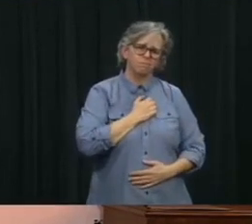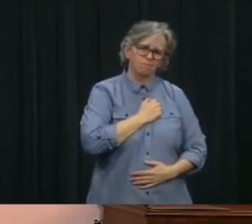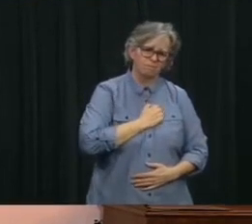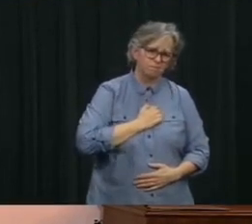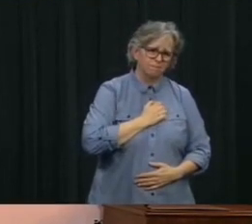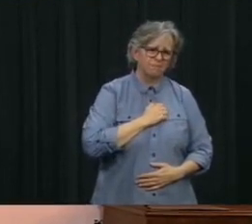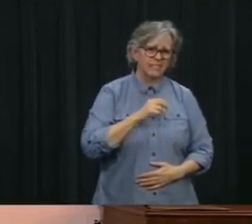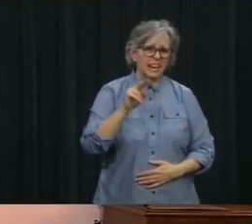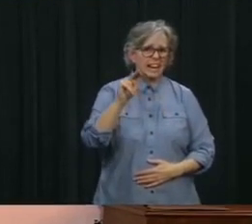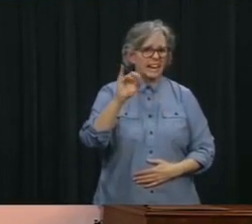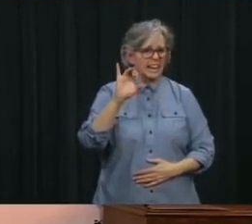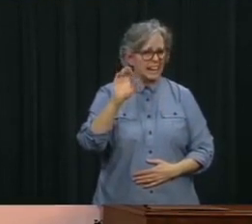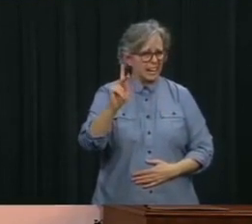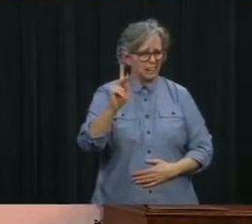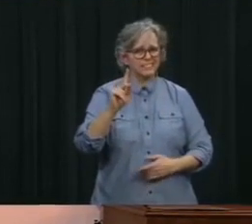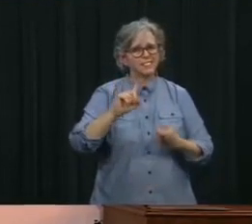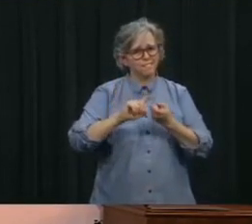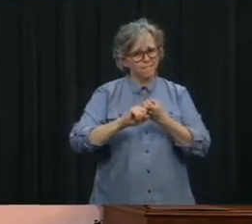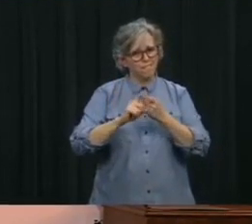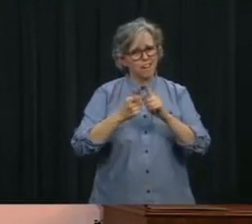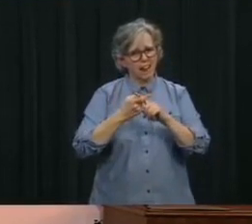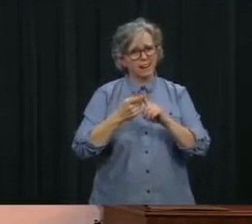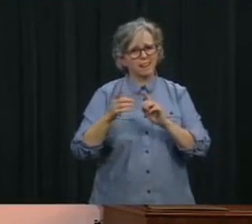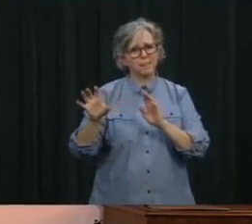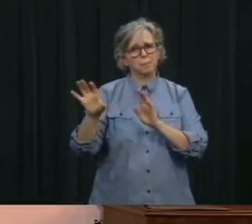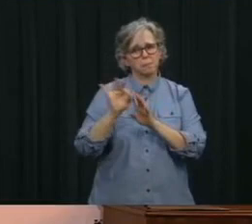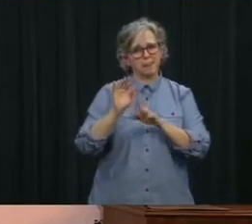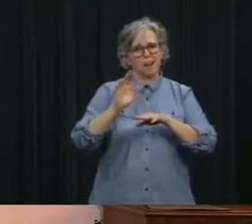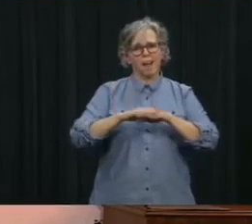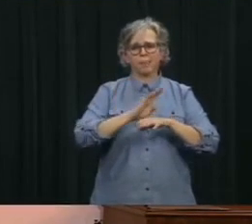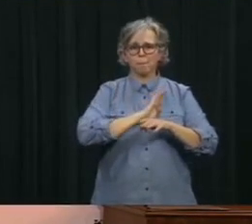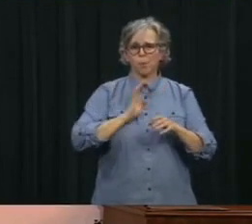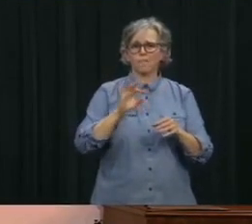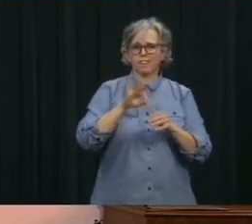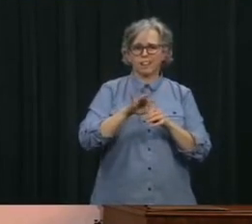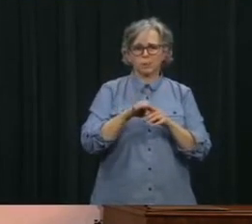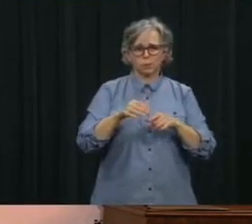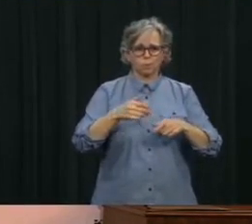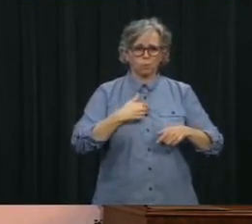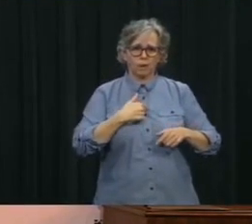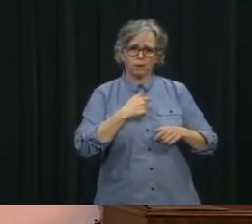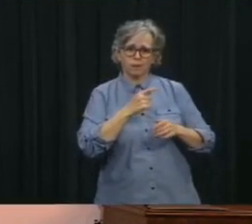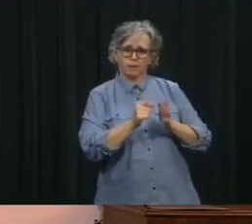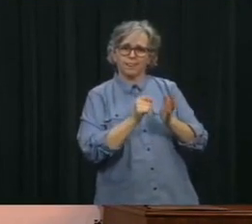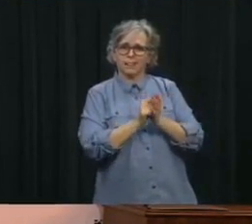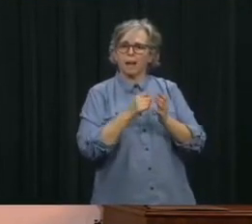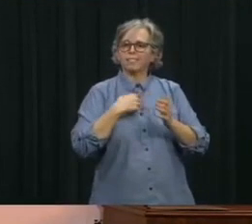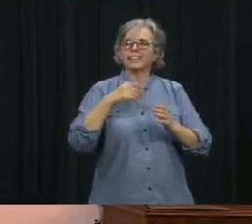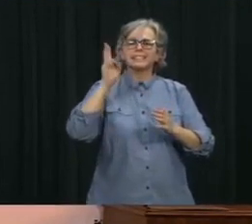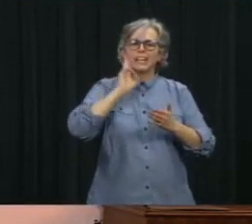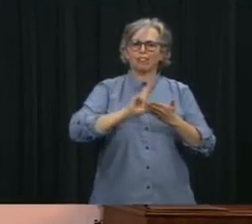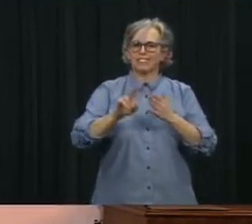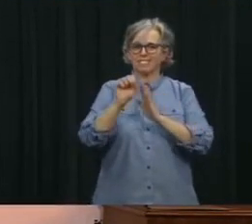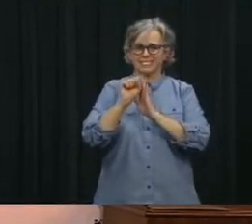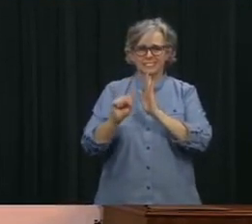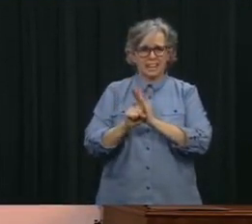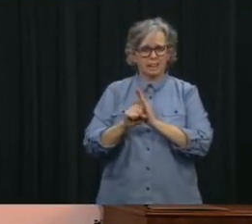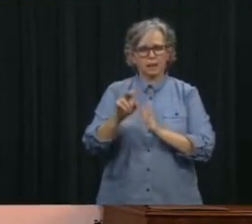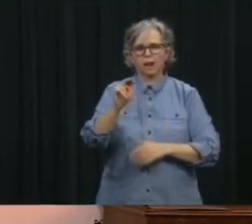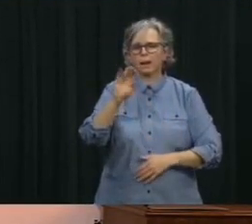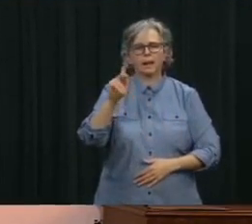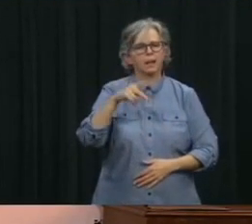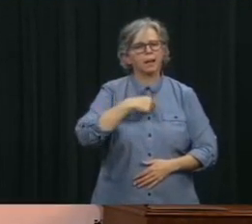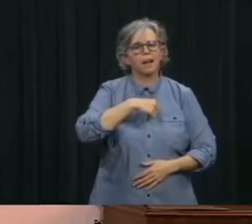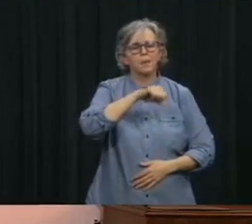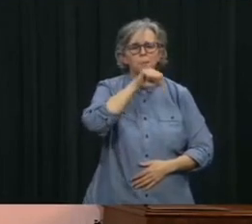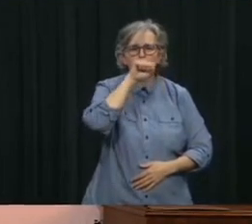had appointed him to the Board of Elections when I was Secretary of State. He loved his country, he loved